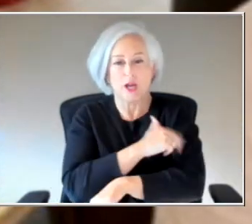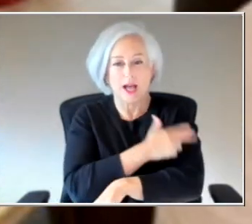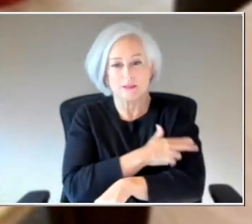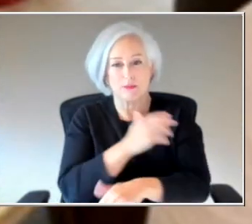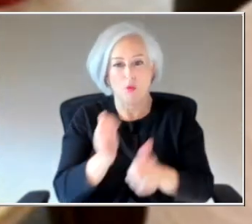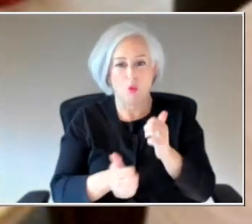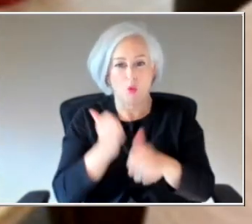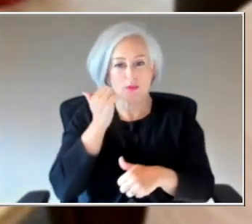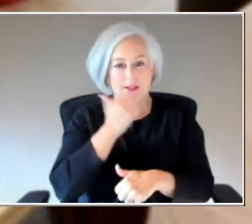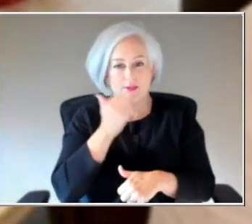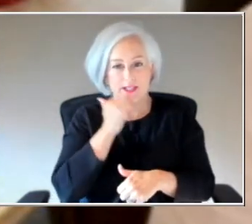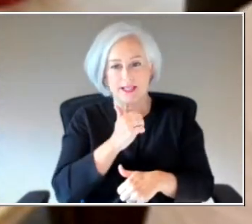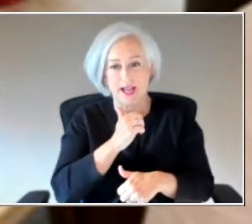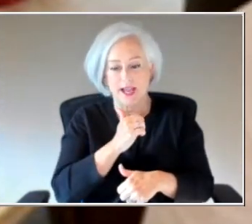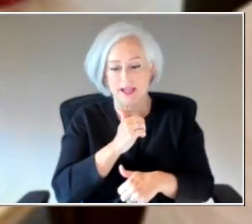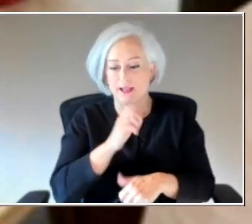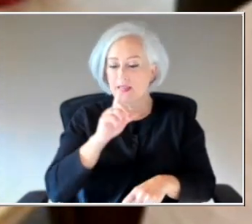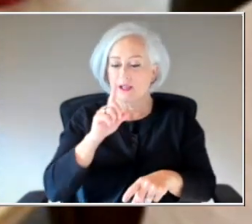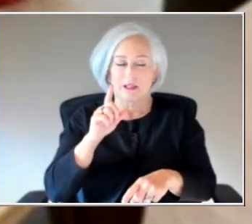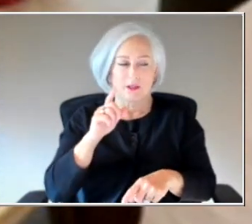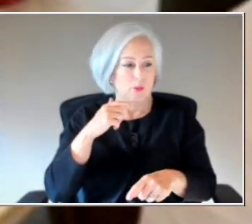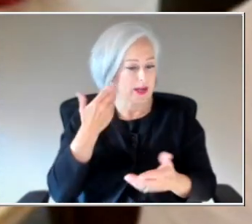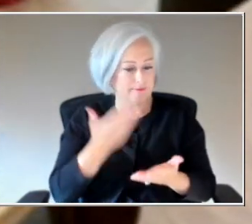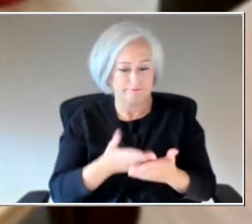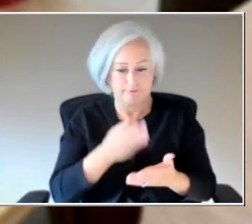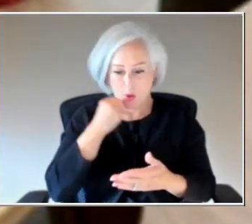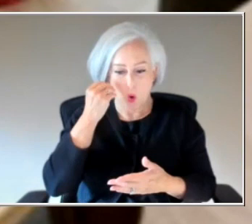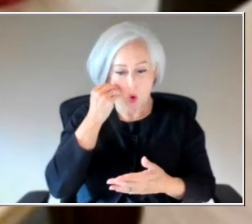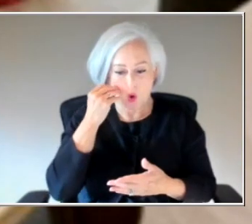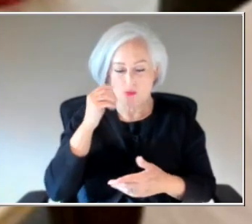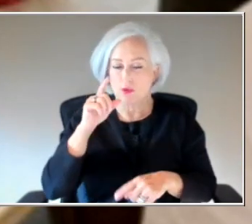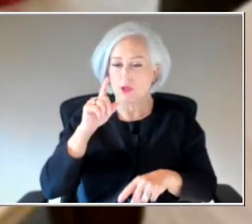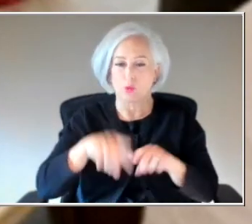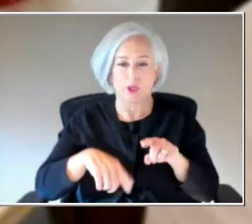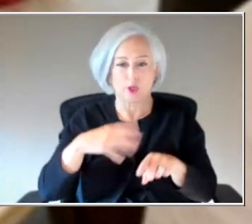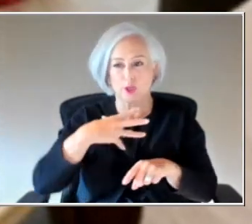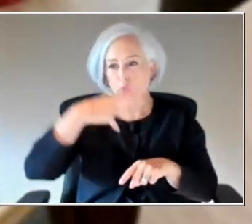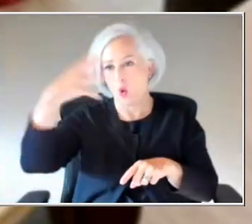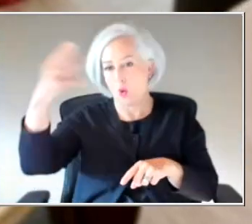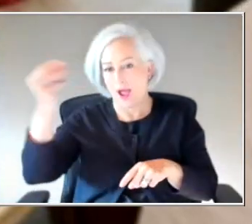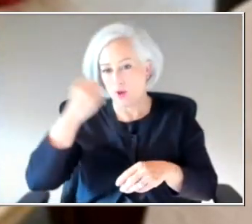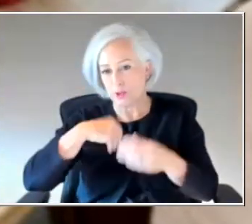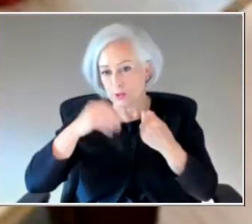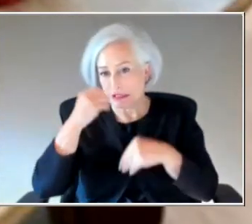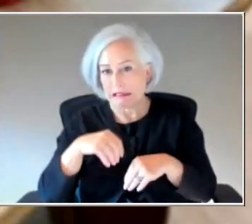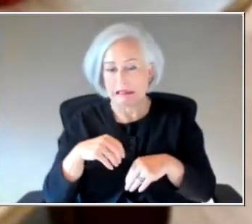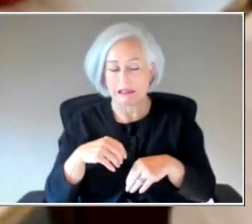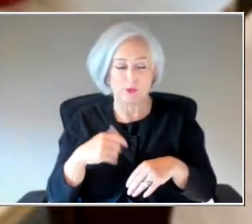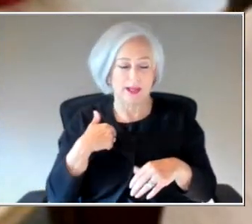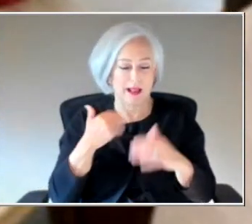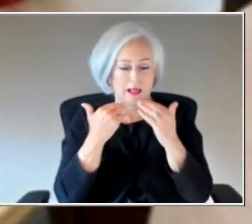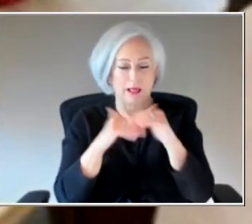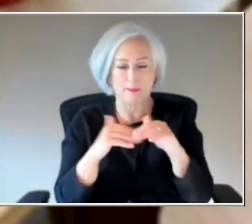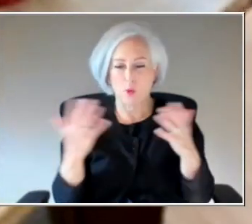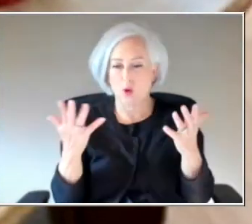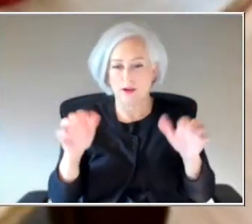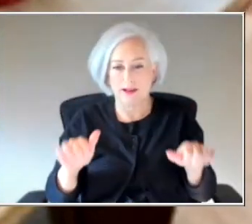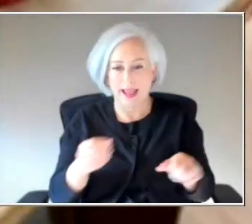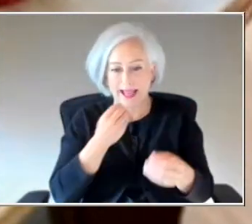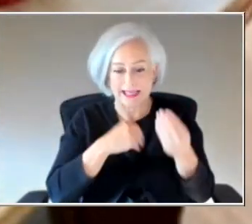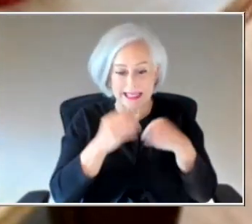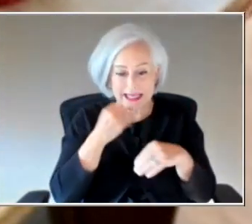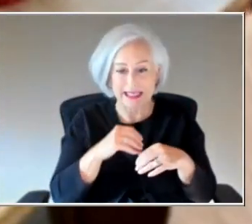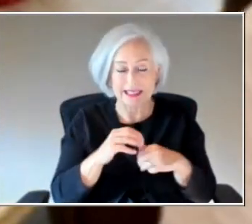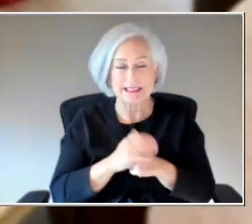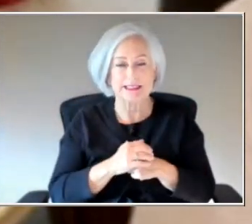couldn't go anywhere, eat anything because she, was on such a restricted diet. So we kind of had to avoid going to places